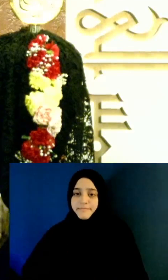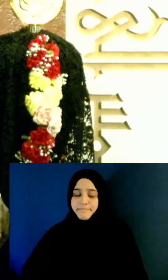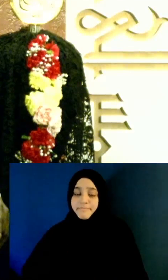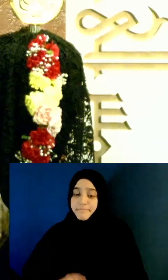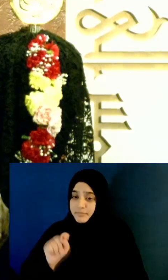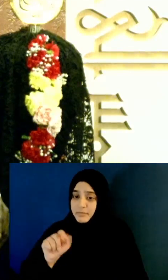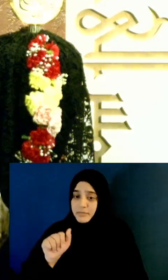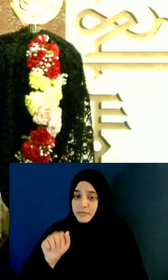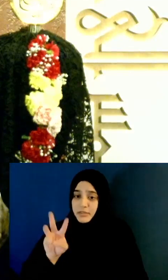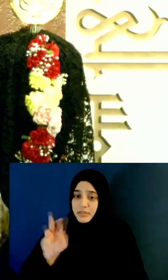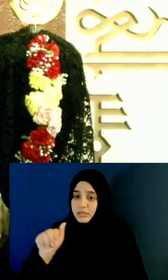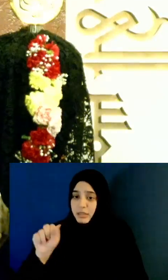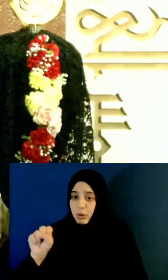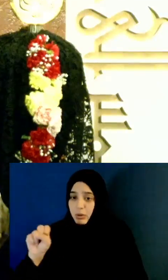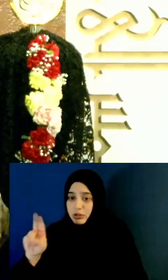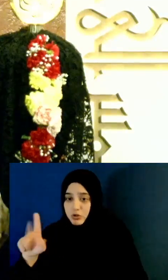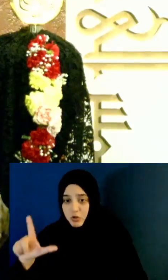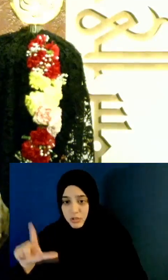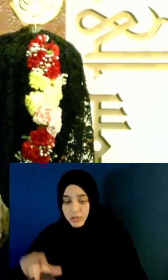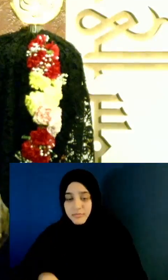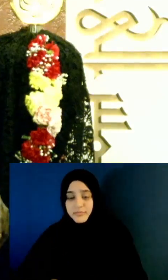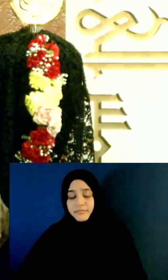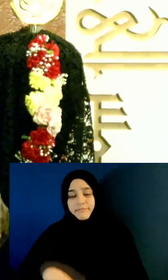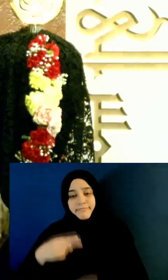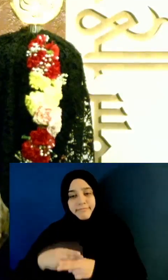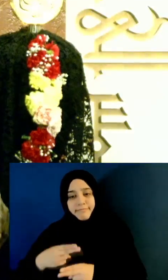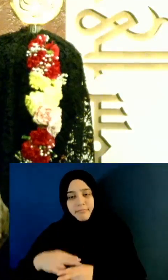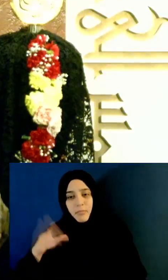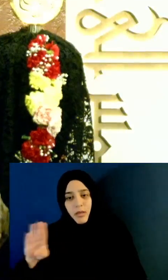Name Abbas. Sewasila.